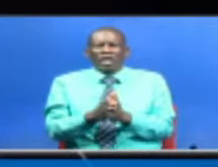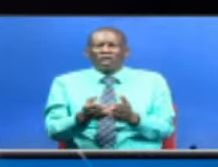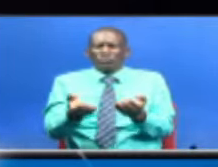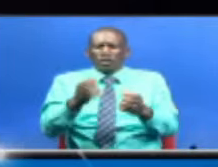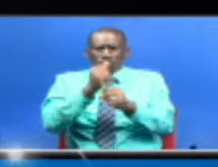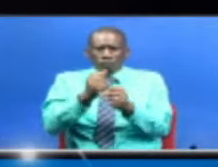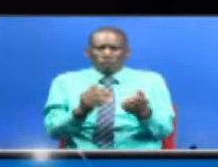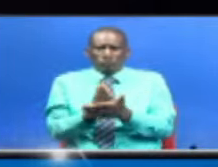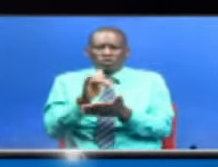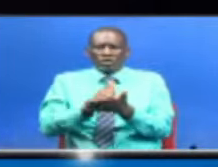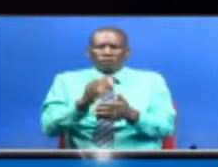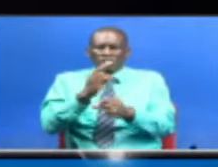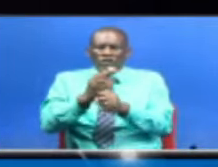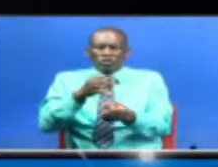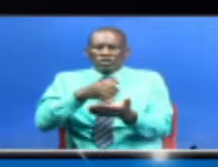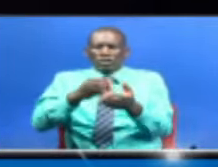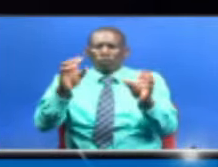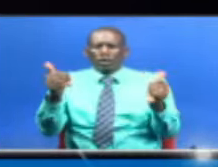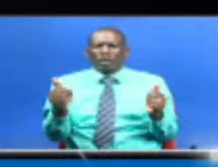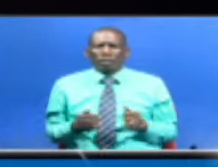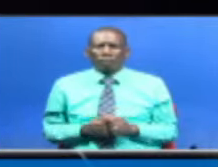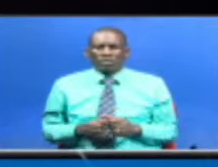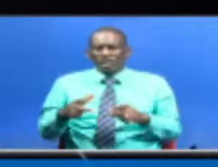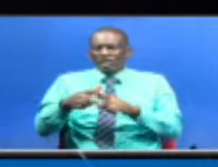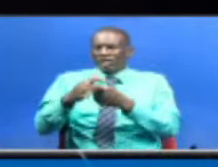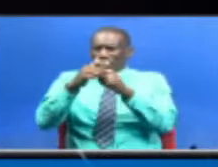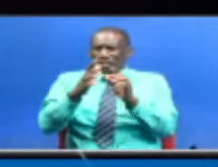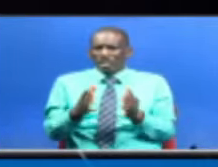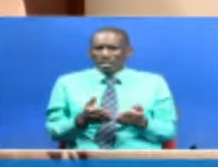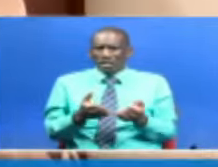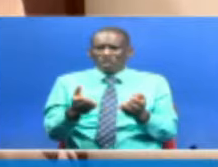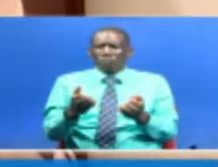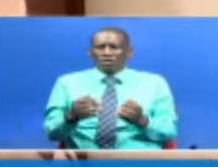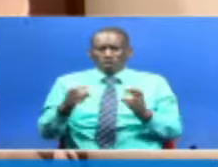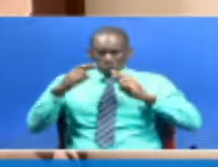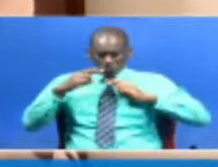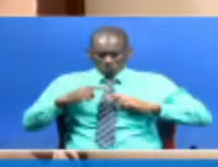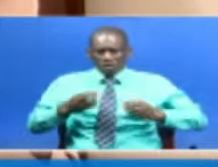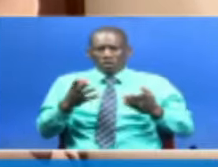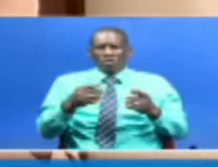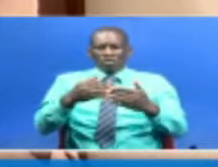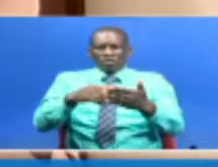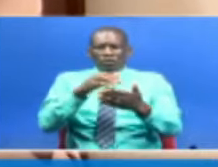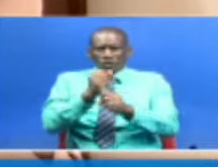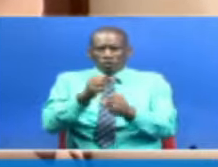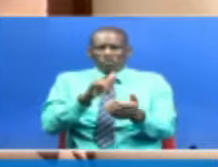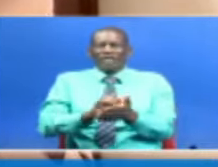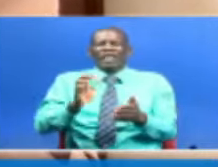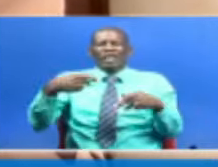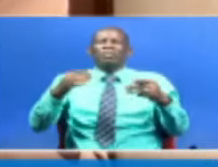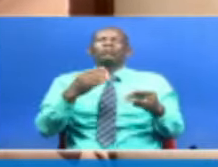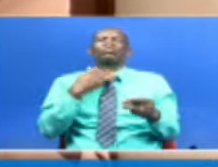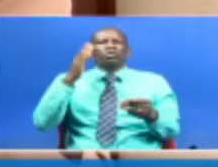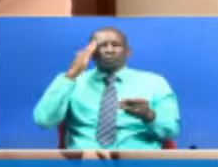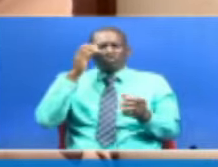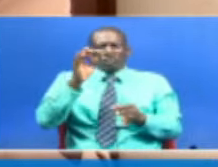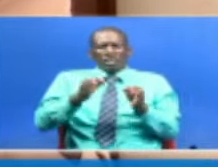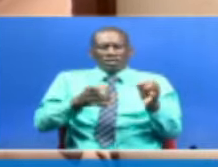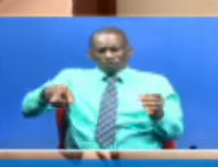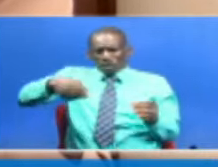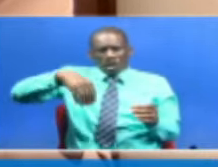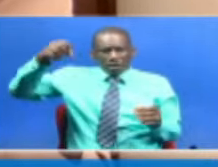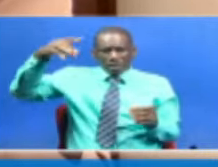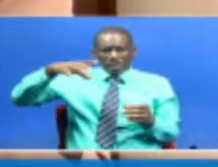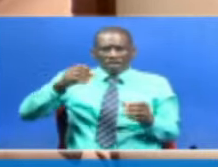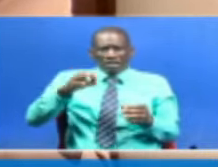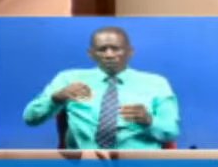we can use it well. Thank you. Engineer, we need to take a break shortly, but before we do, Kenyans want to know if our energy, if our